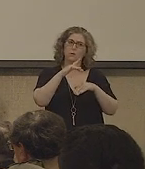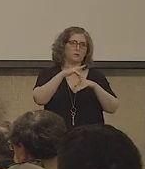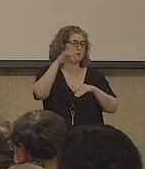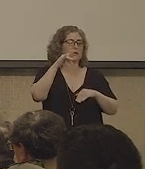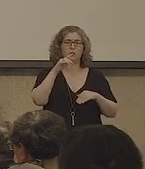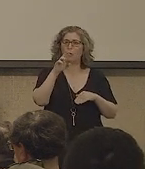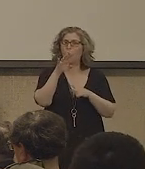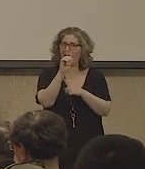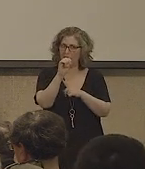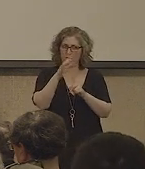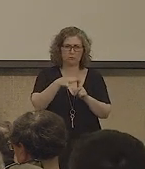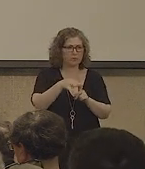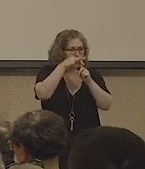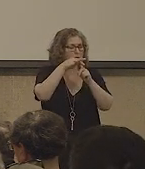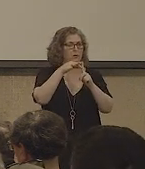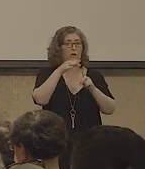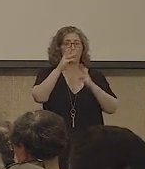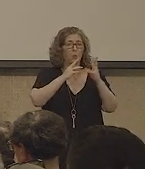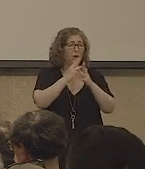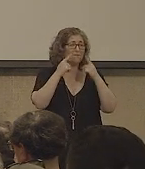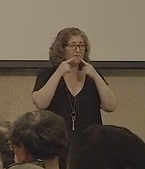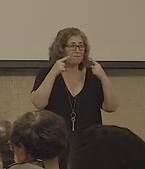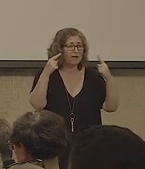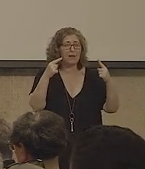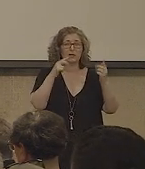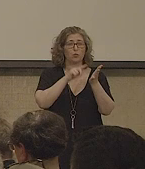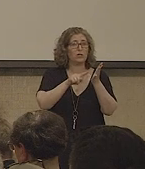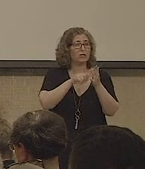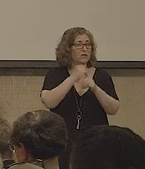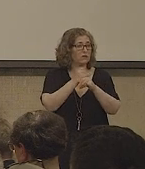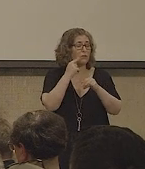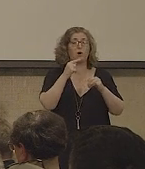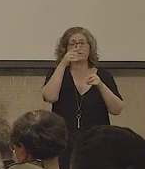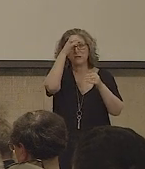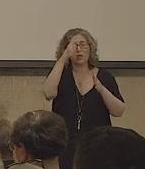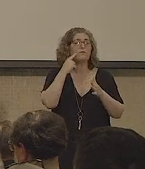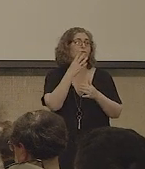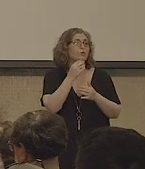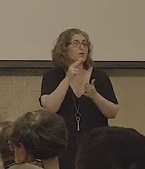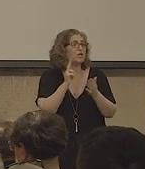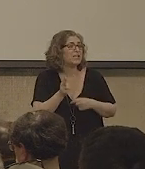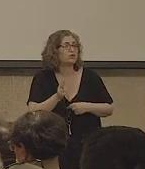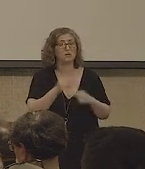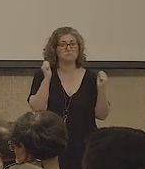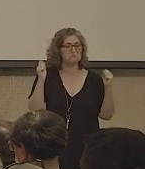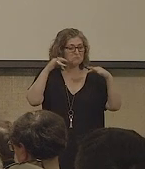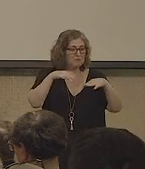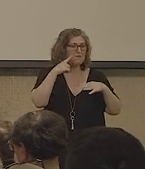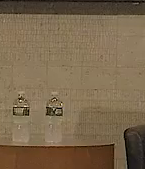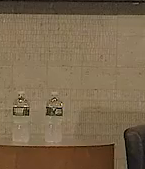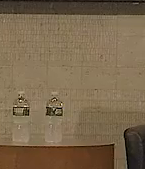city. It is a world-renowned research institute for scholars of Jewish history, a destination for public programs,